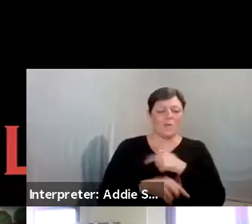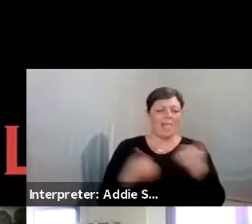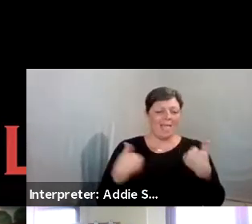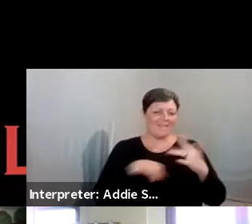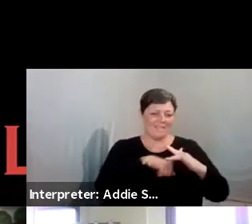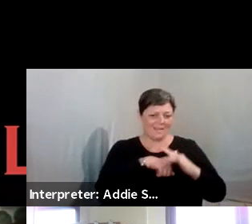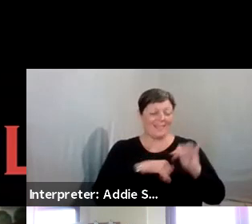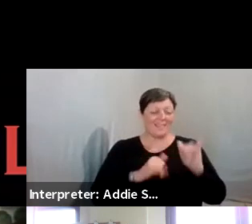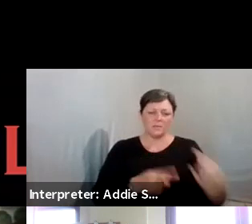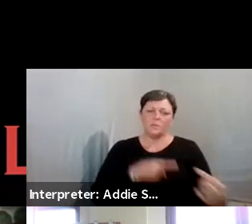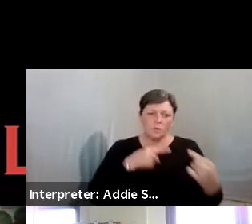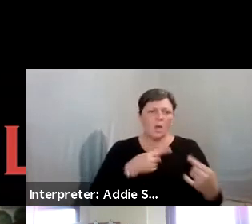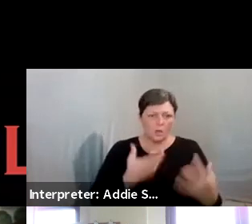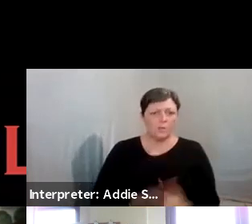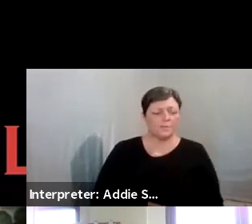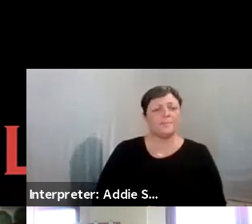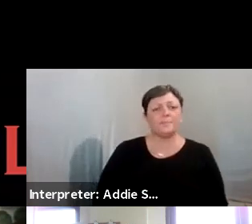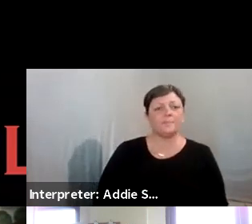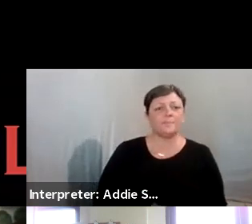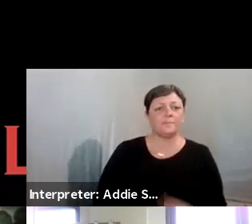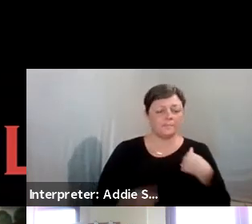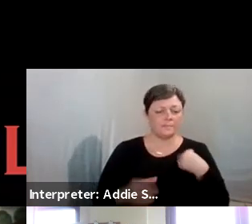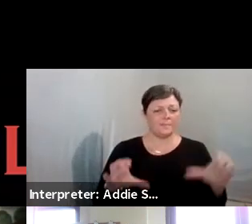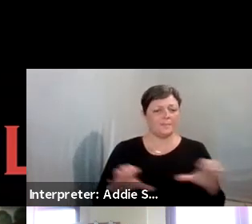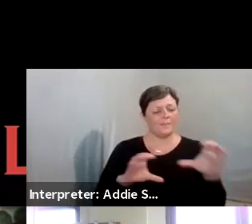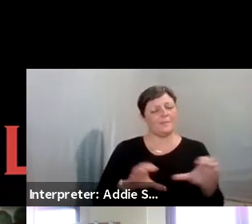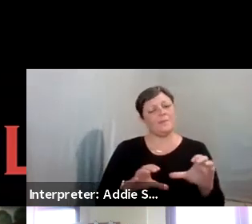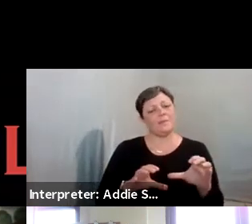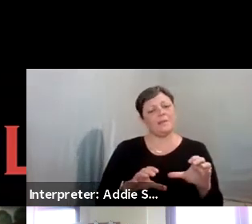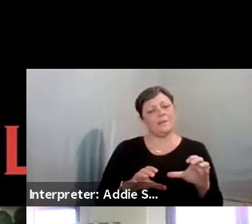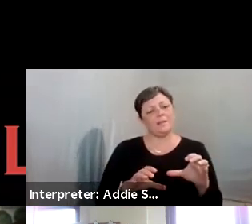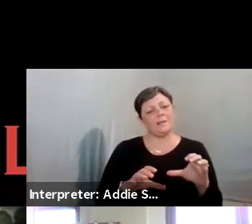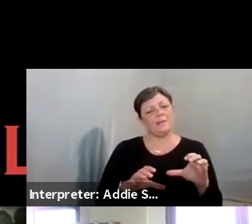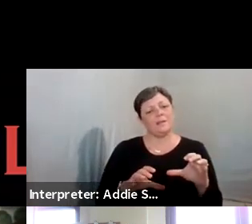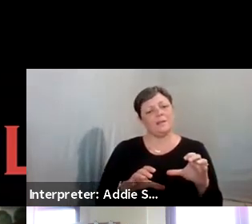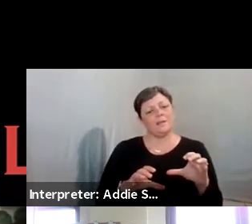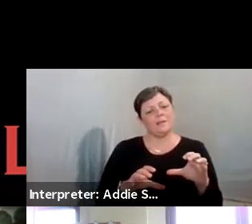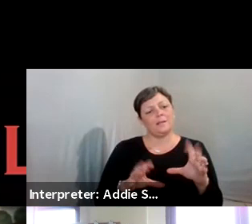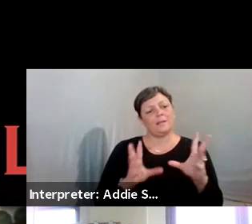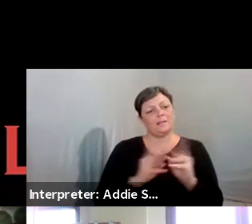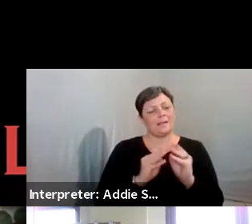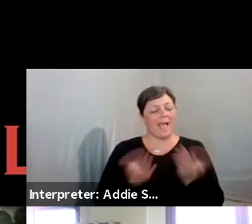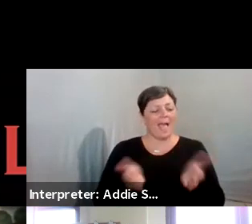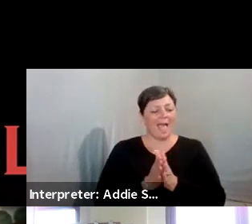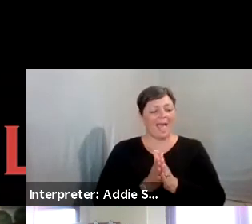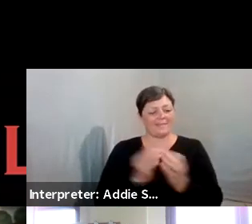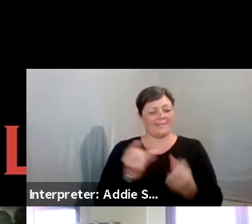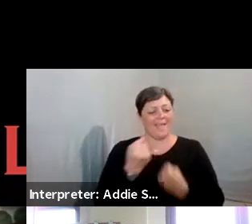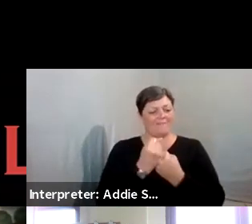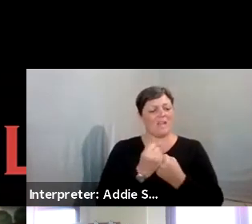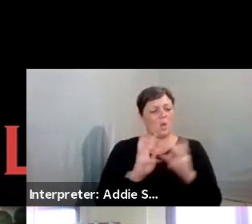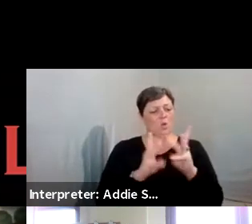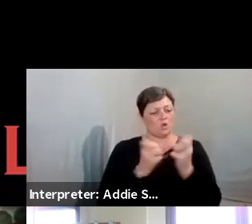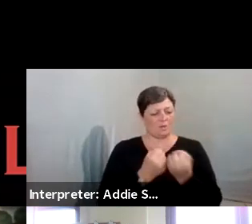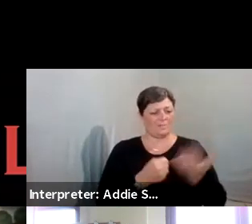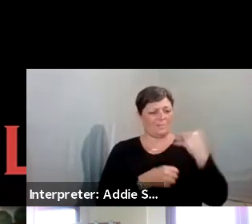this is a struggle. I did a series of Ask the Advocate workshops in March and April, and